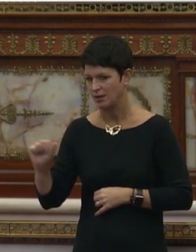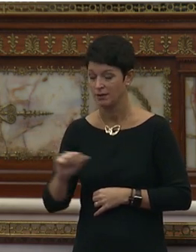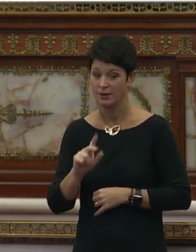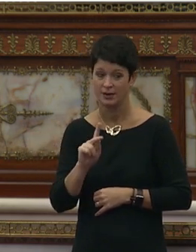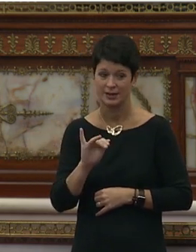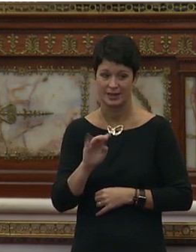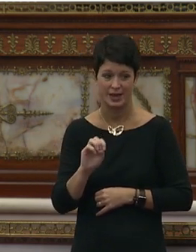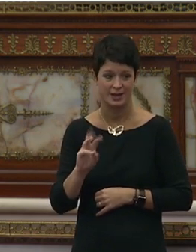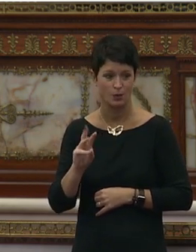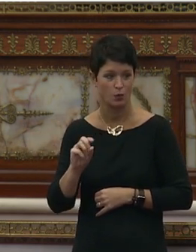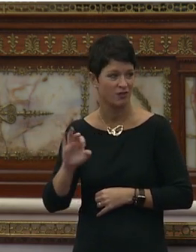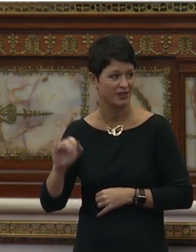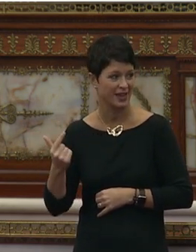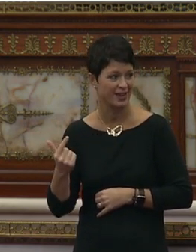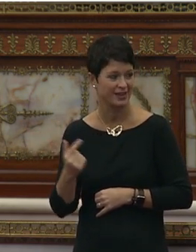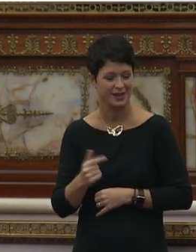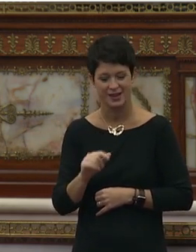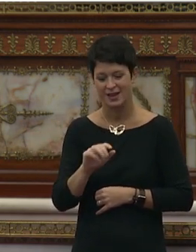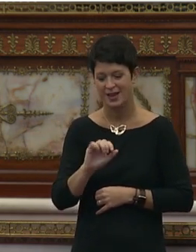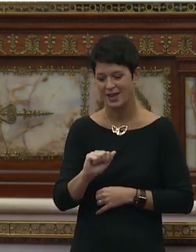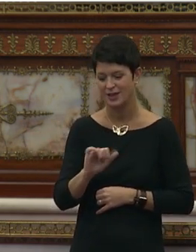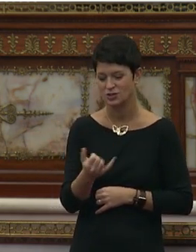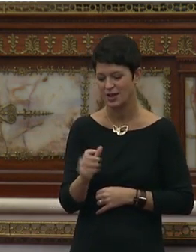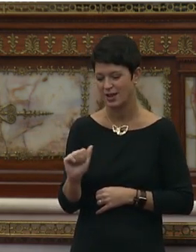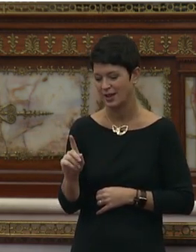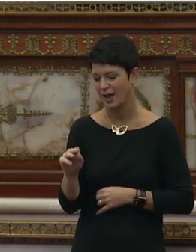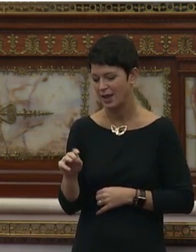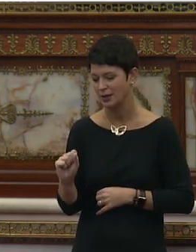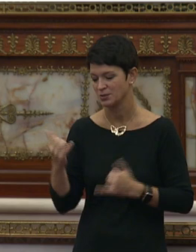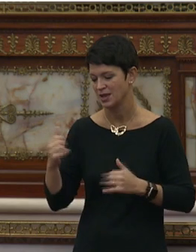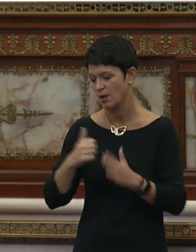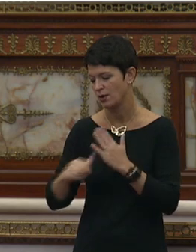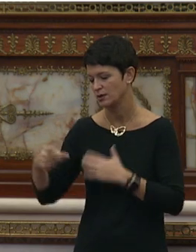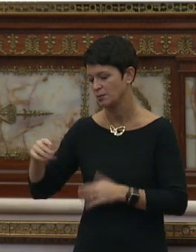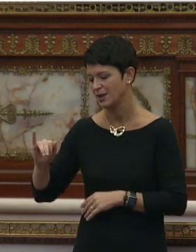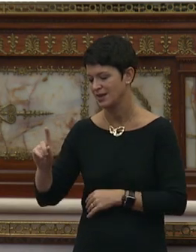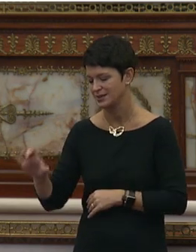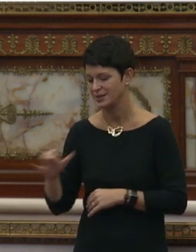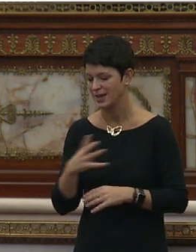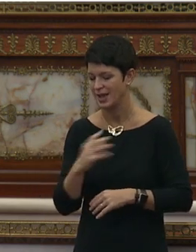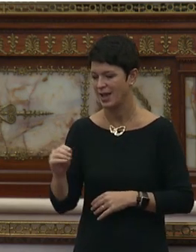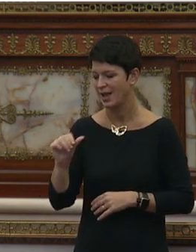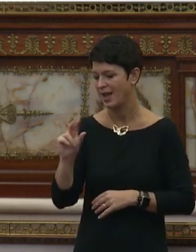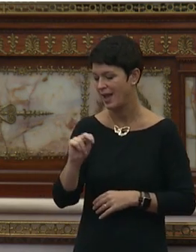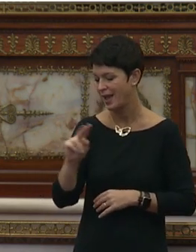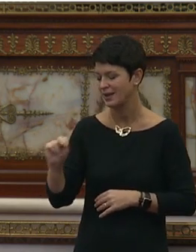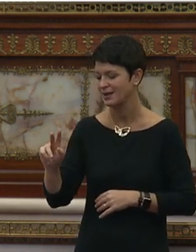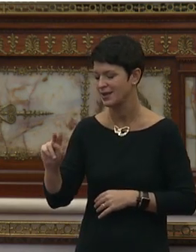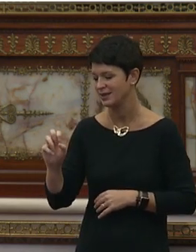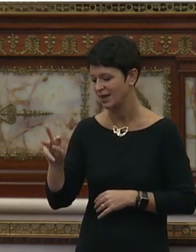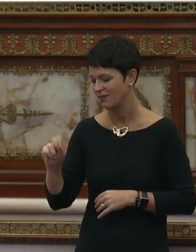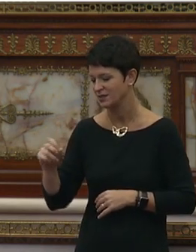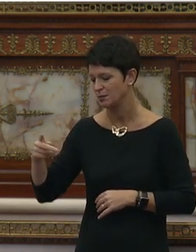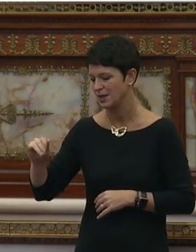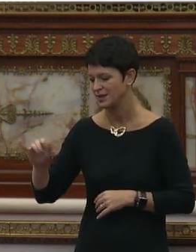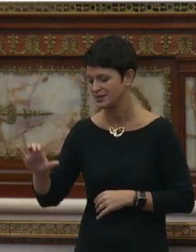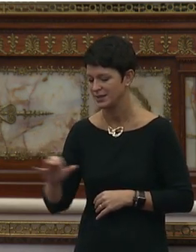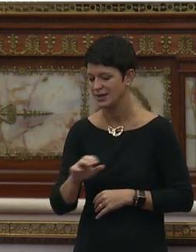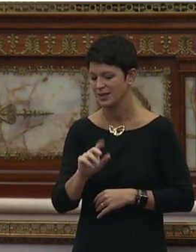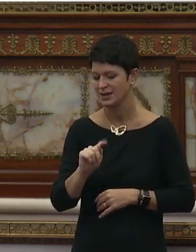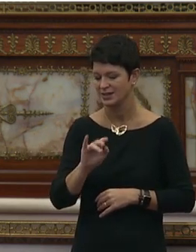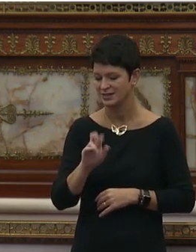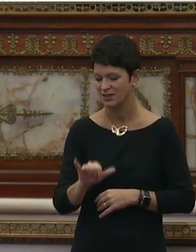Katie Wolfgang, AJ Adams, now with PIDC, Ann Nevins, PIDC, Tiffany